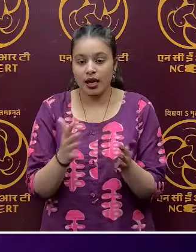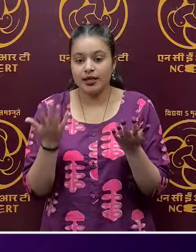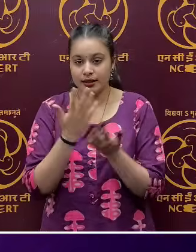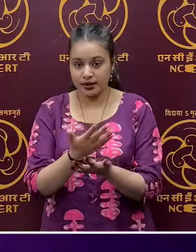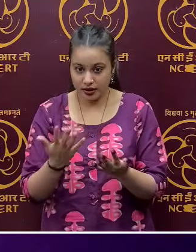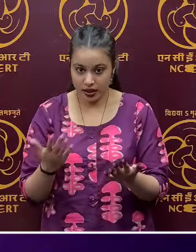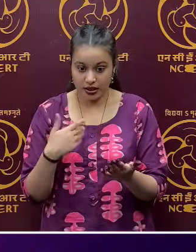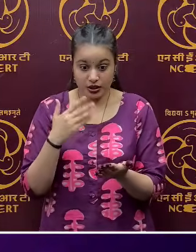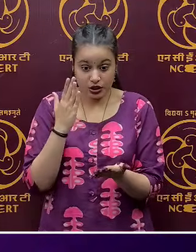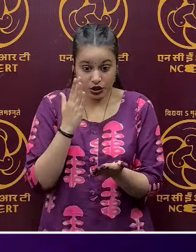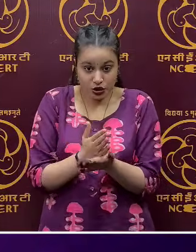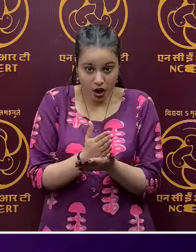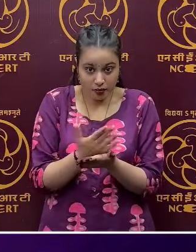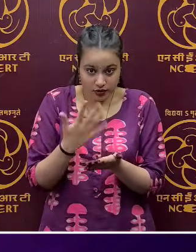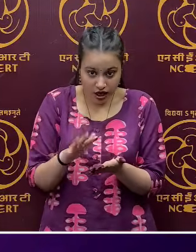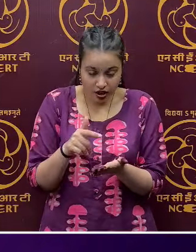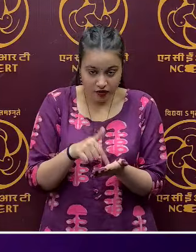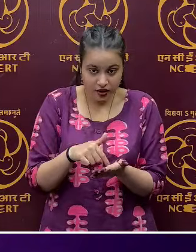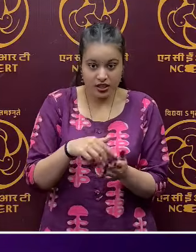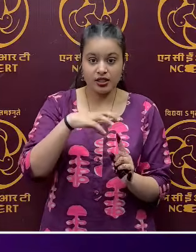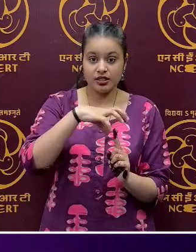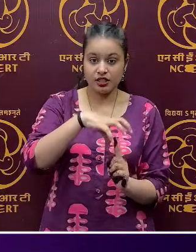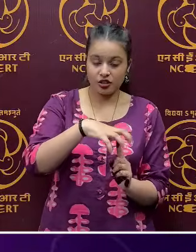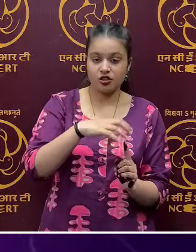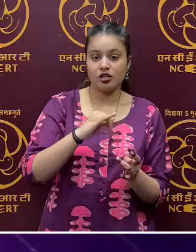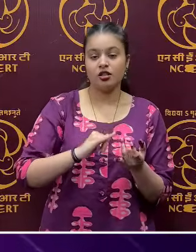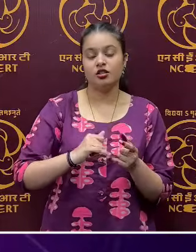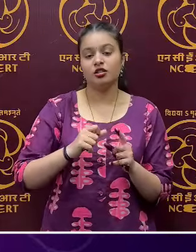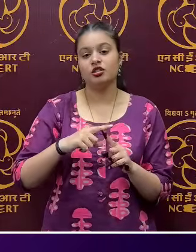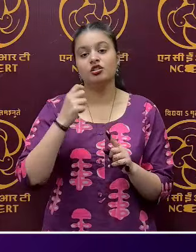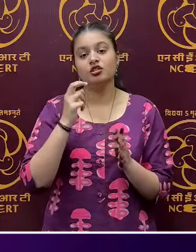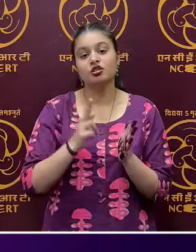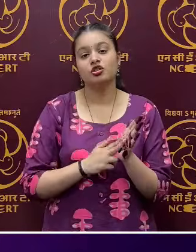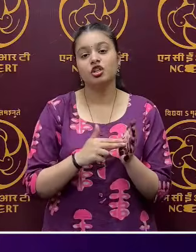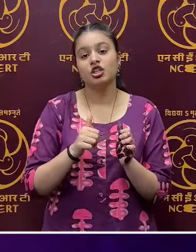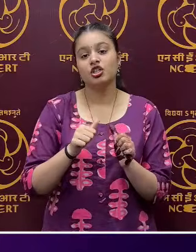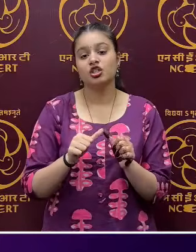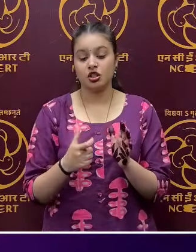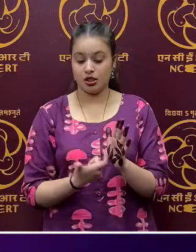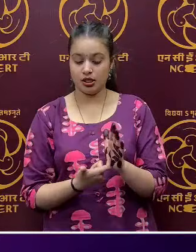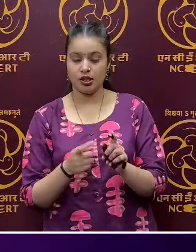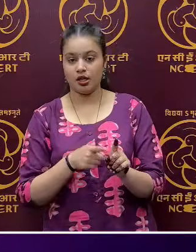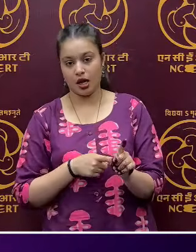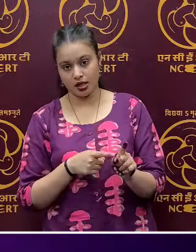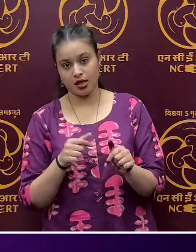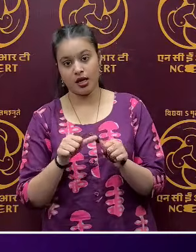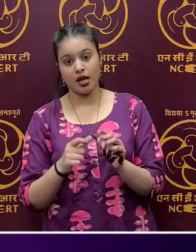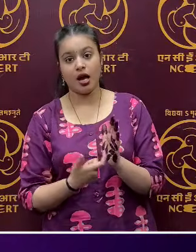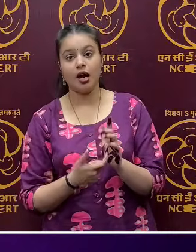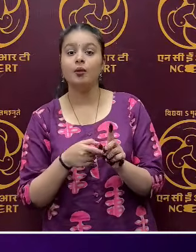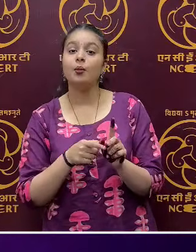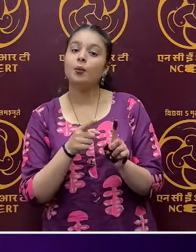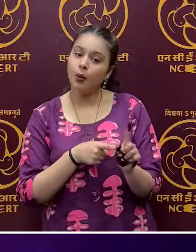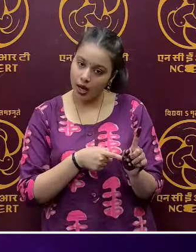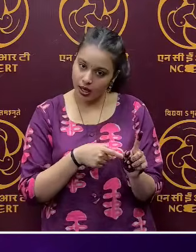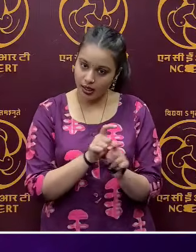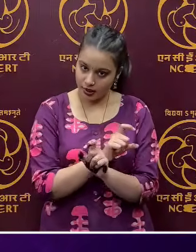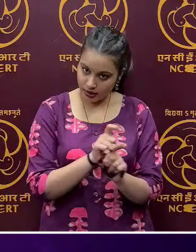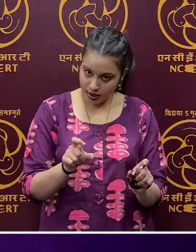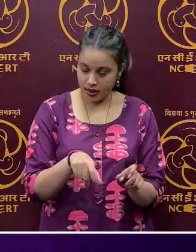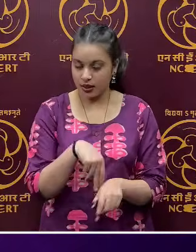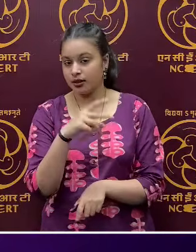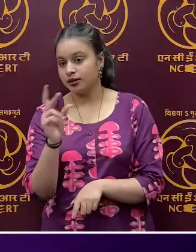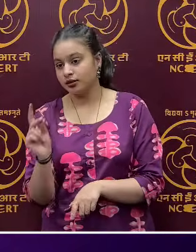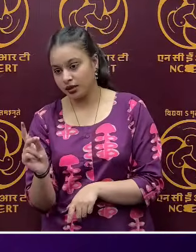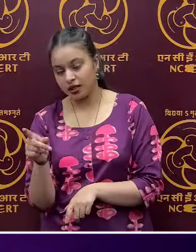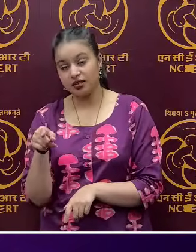has stopped has the quality of station, is stationary. Wow. With an ARY. Nice. Okay? Yeah. So, it's clear. Now, the other one is